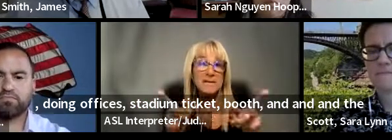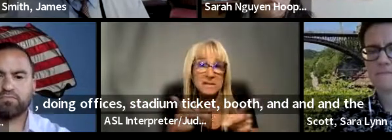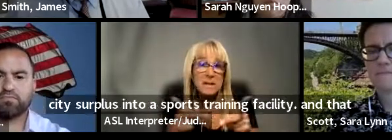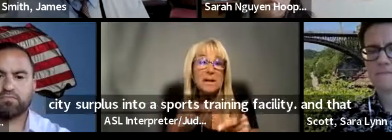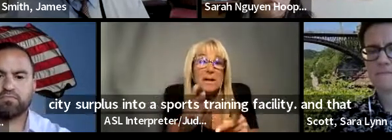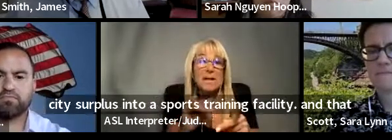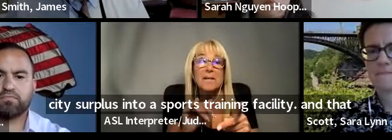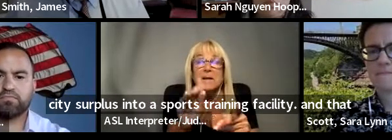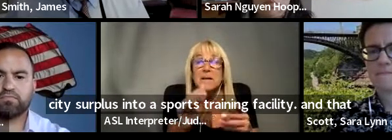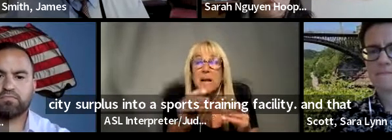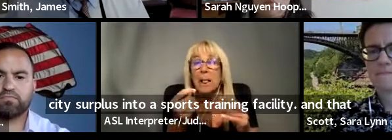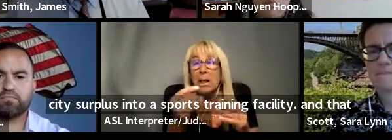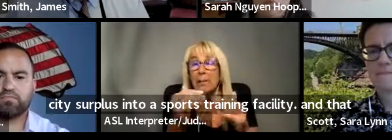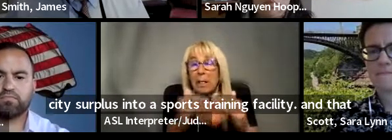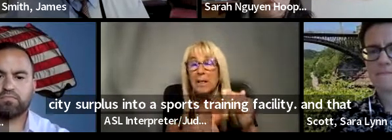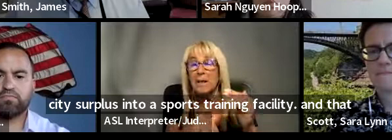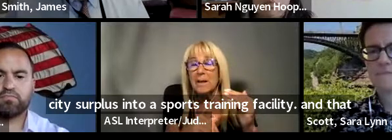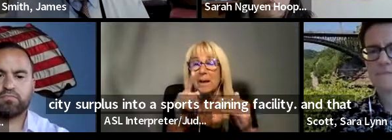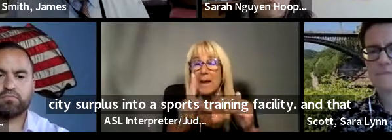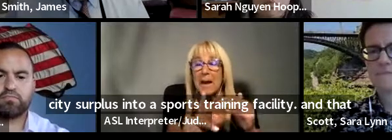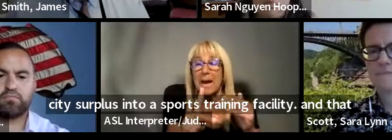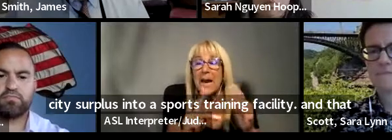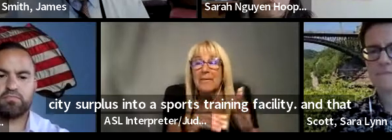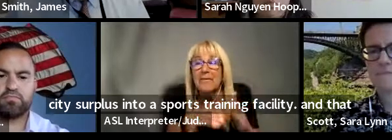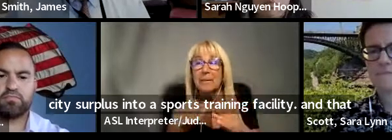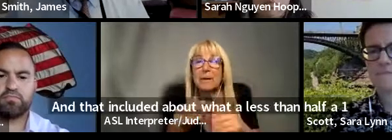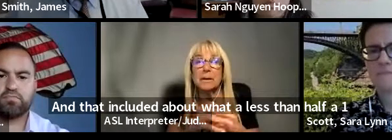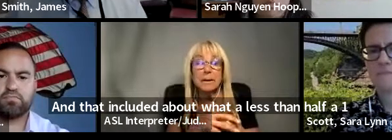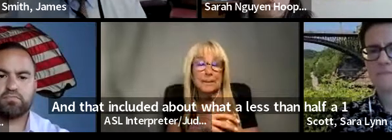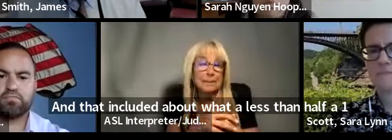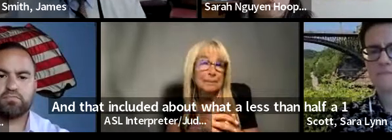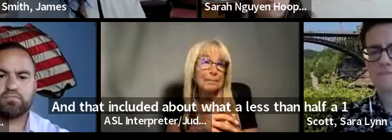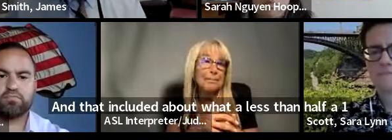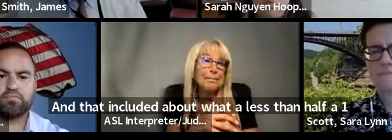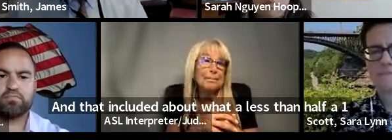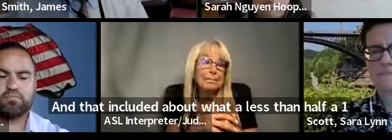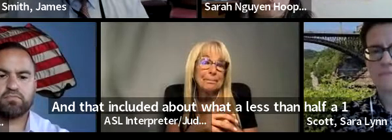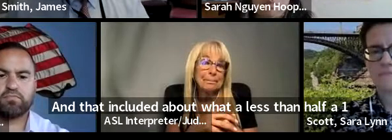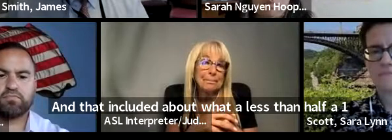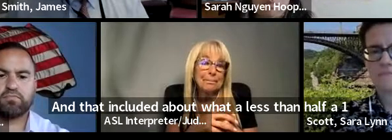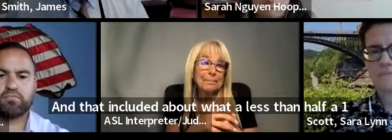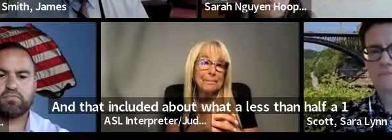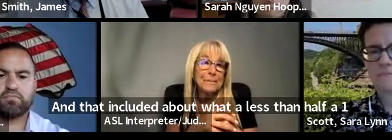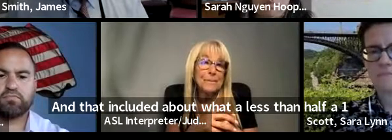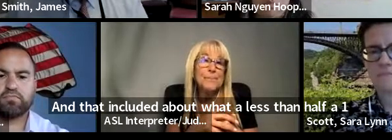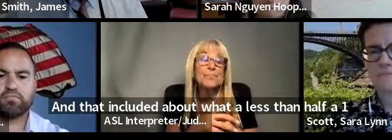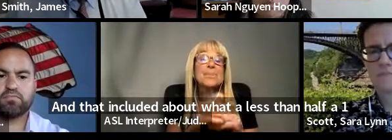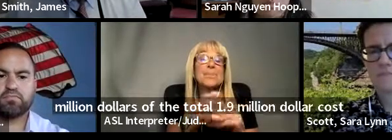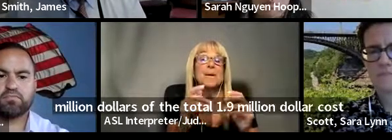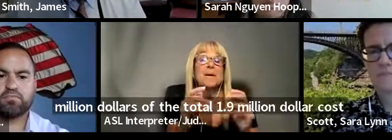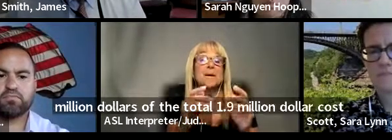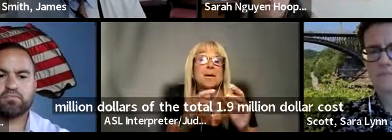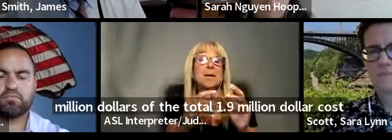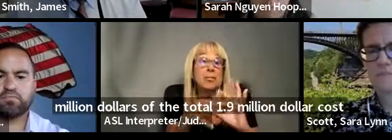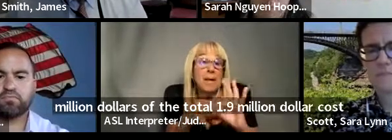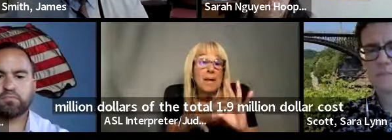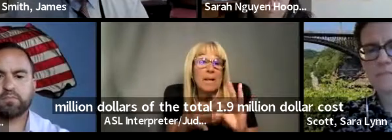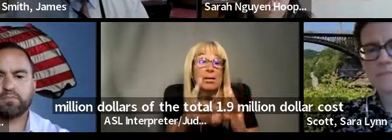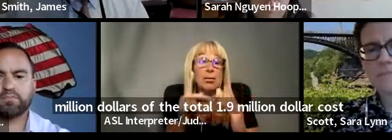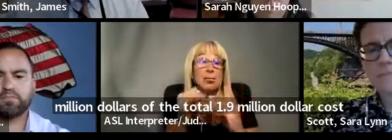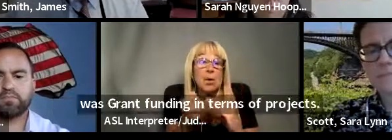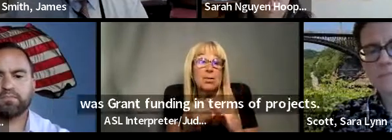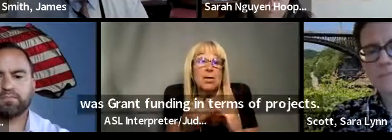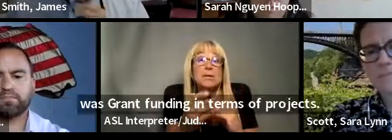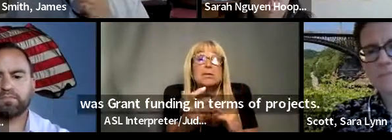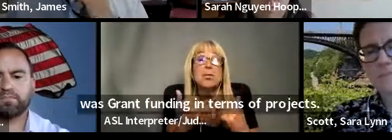little less than $500,000 of the total $1.9 million cost was grant funding. In terms of projects, again, that are in the queue,